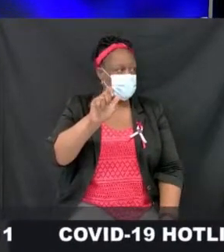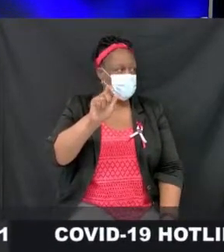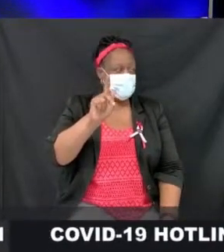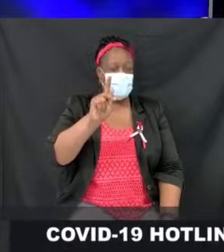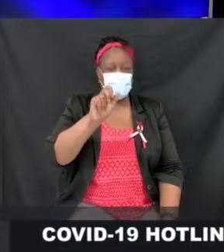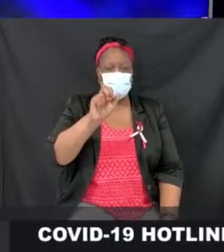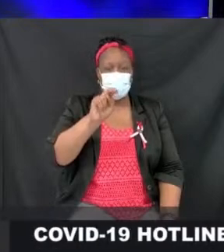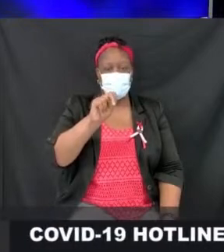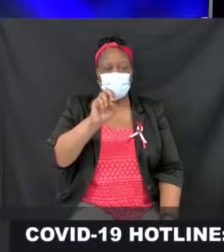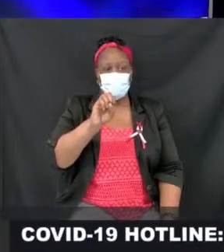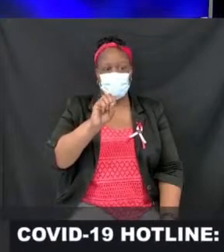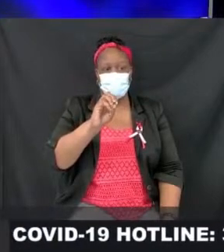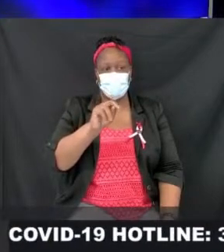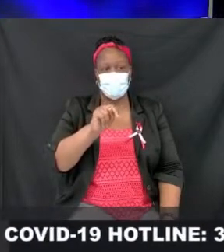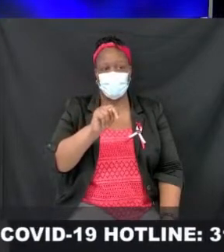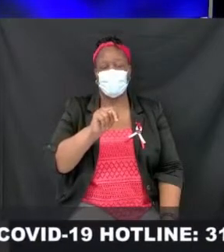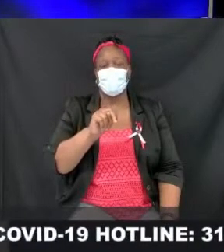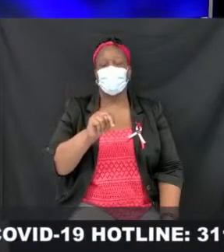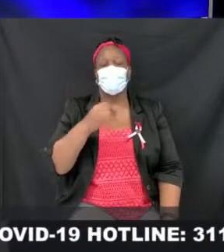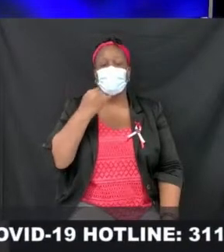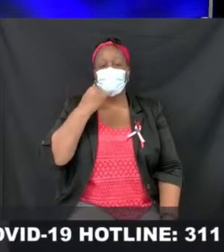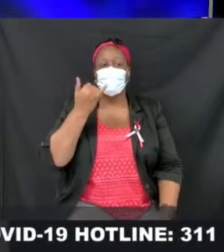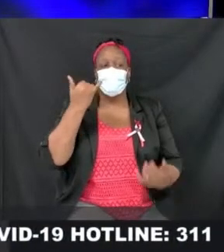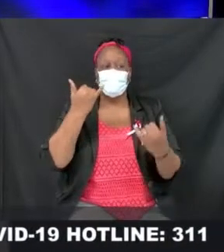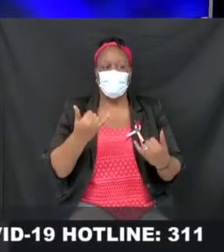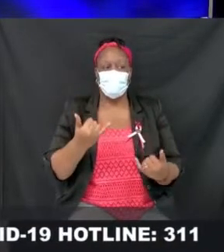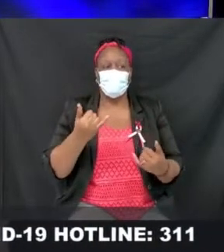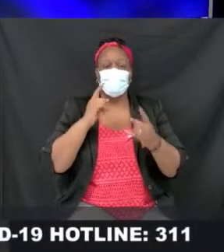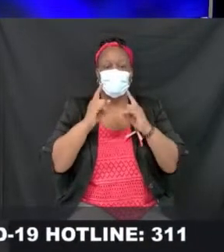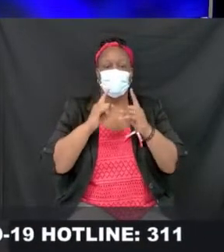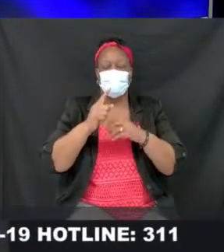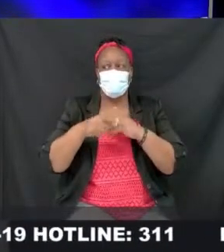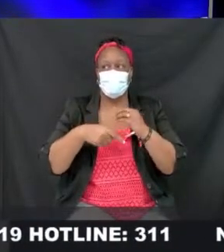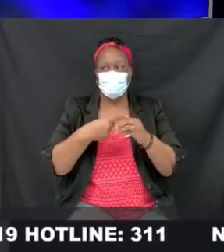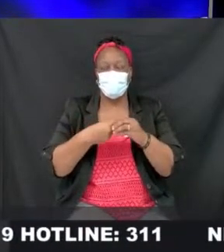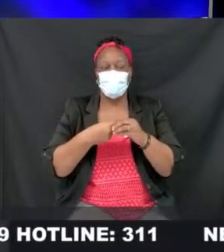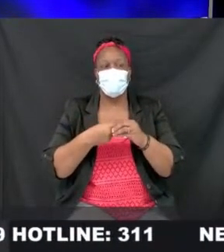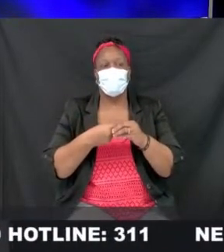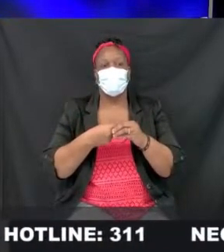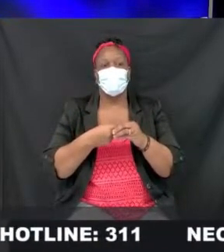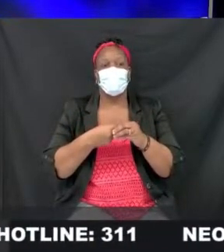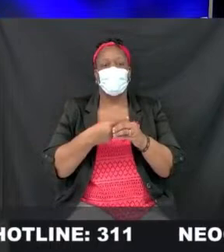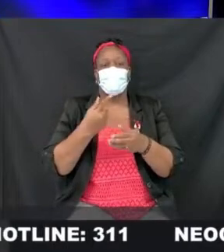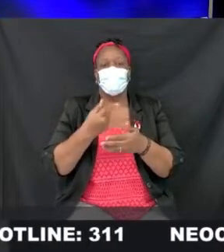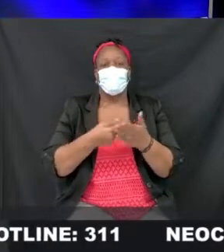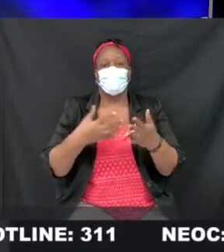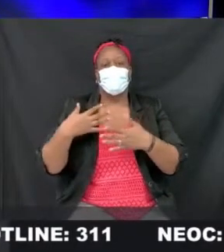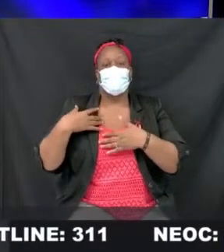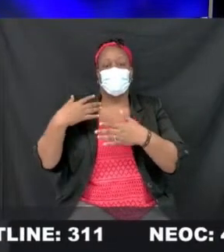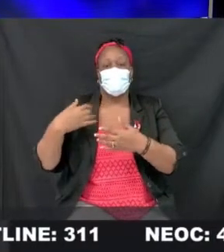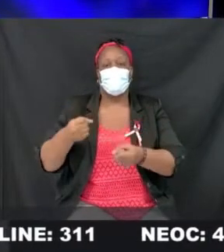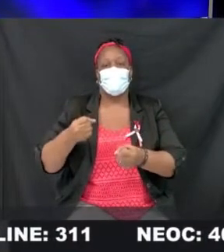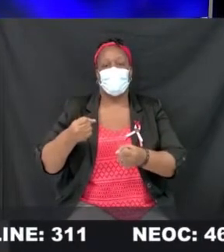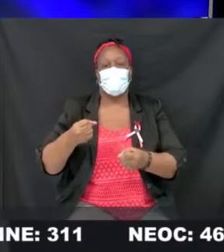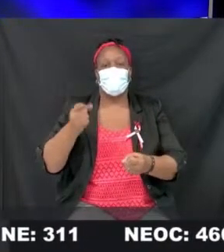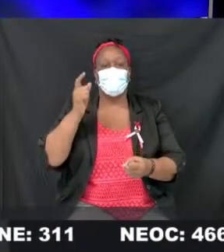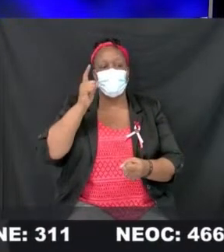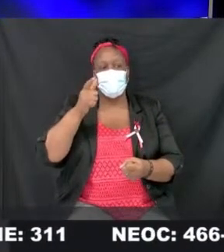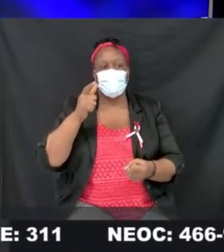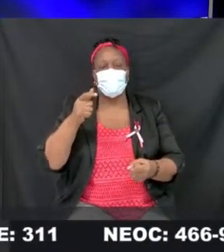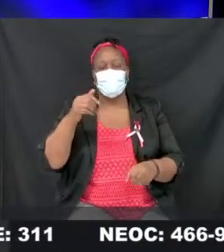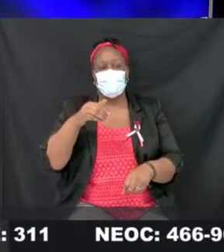the Medical Chief of Staff at the Joseph N. France General Hospital, Dr.